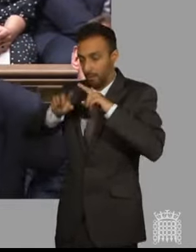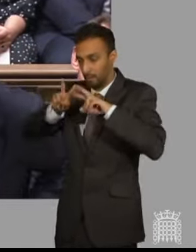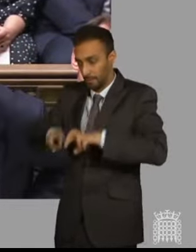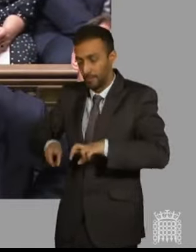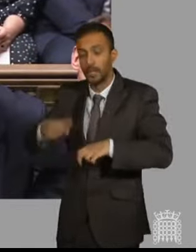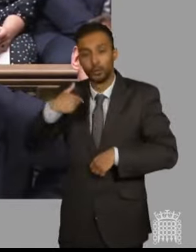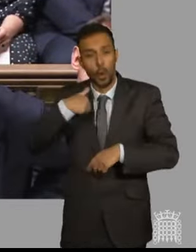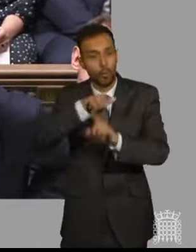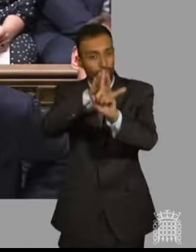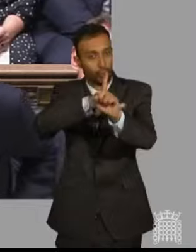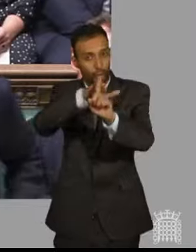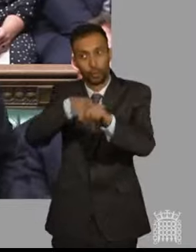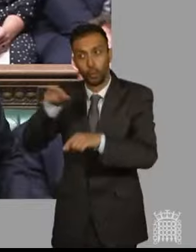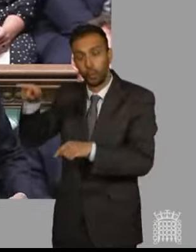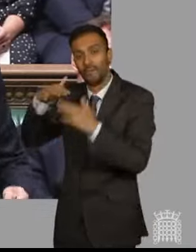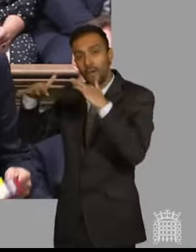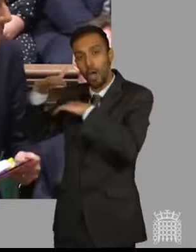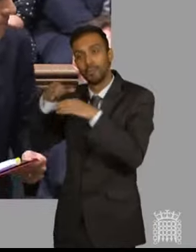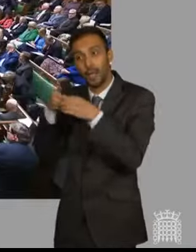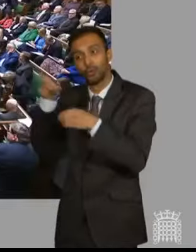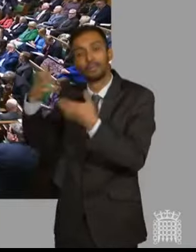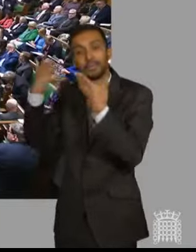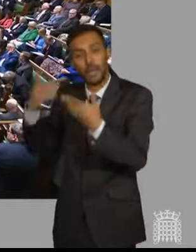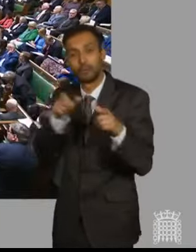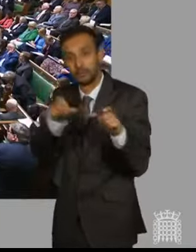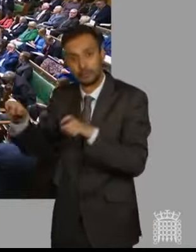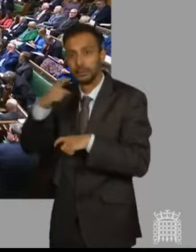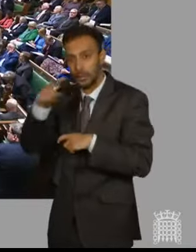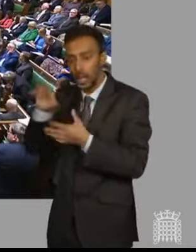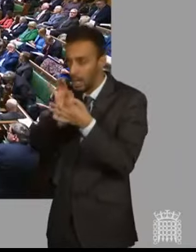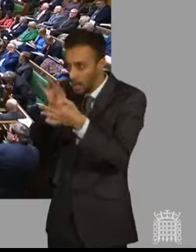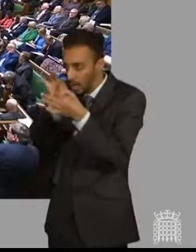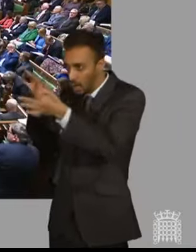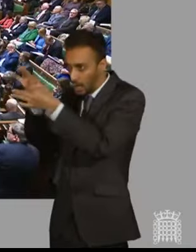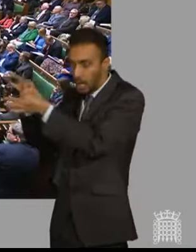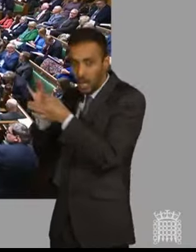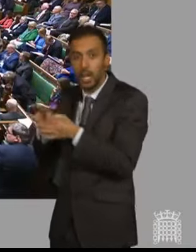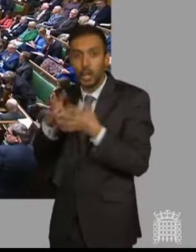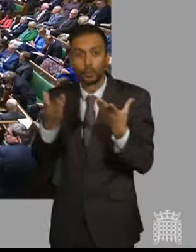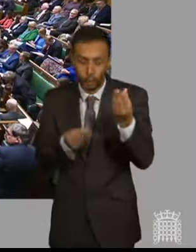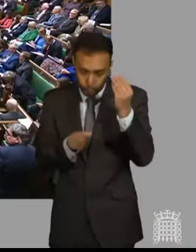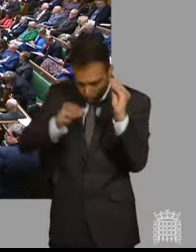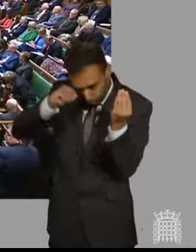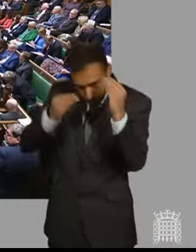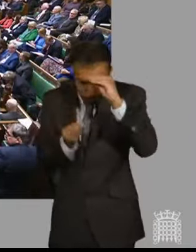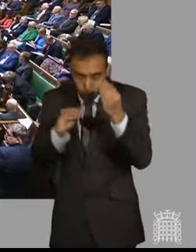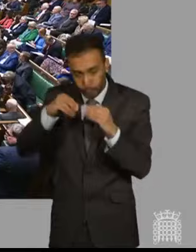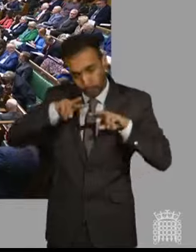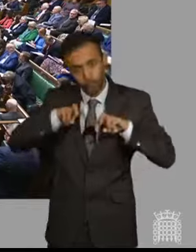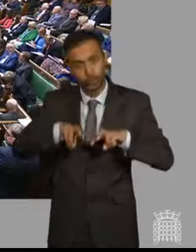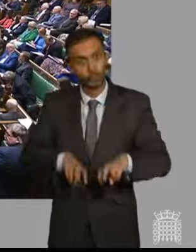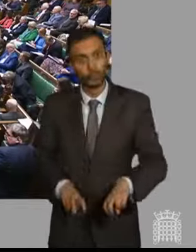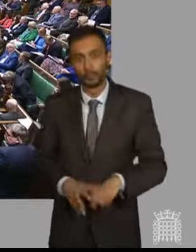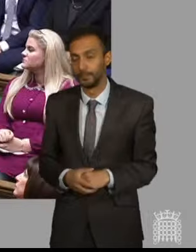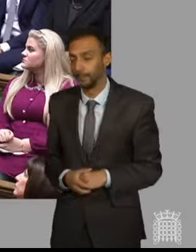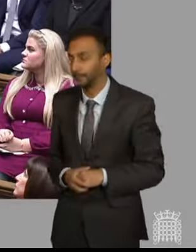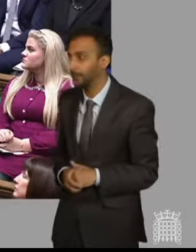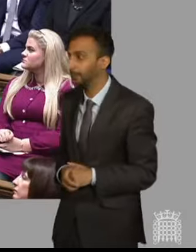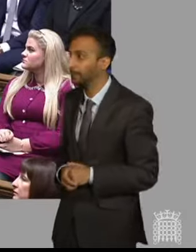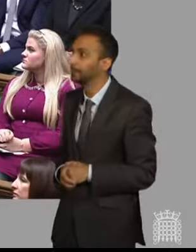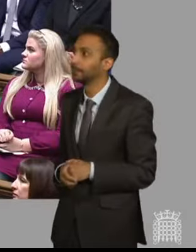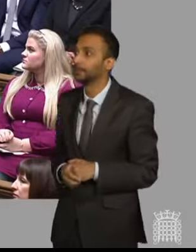explore his plans in more detail further. Thank you, Mr. Speaker. Since the outbreak of war in Gaza,